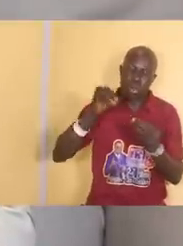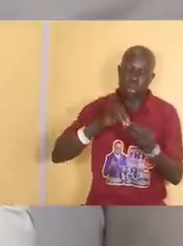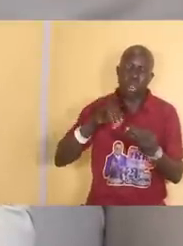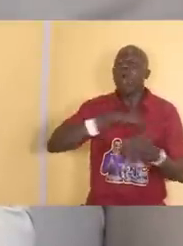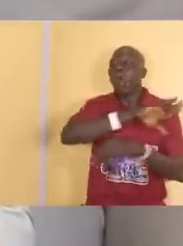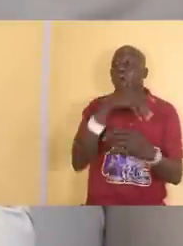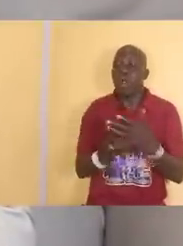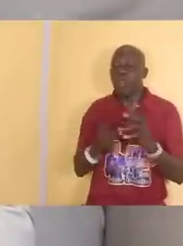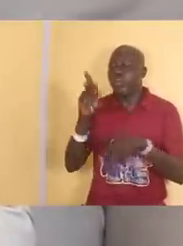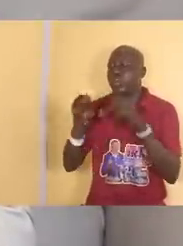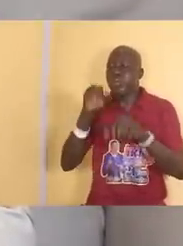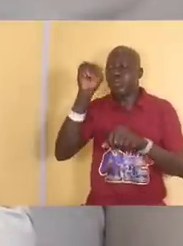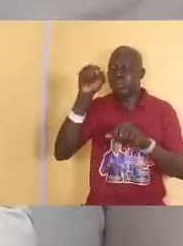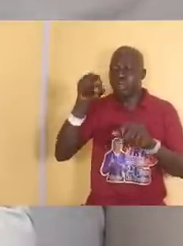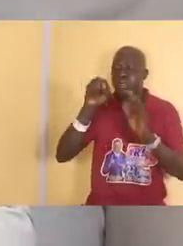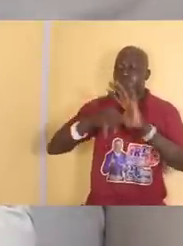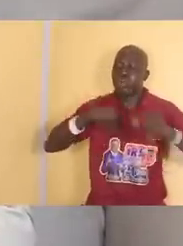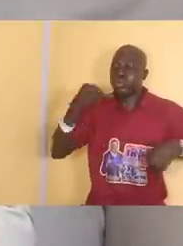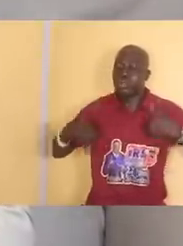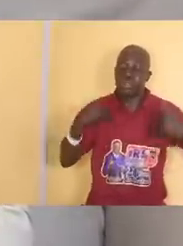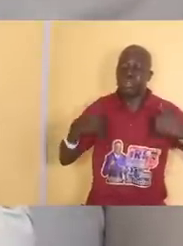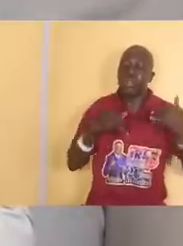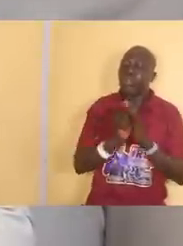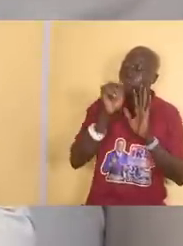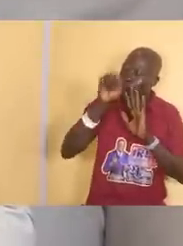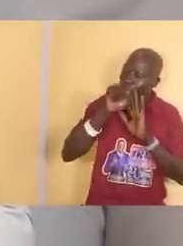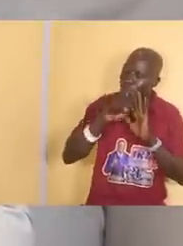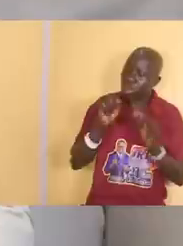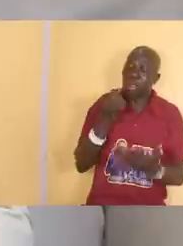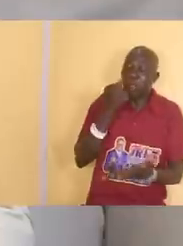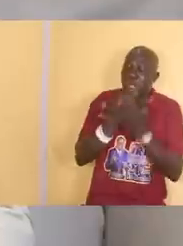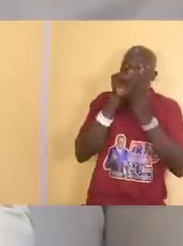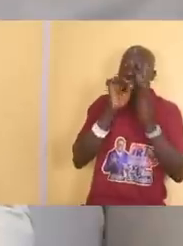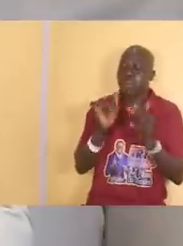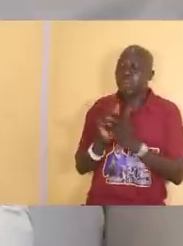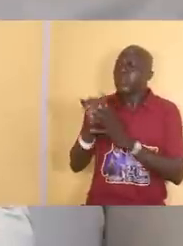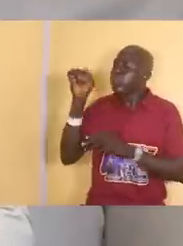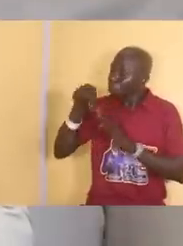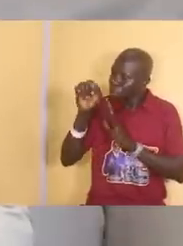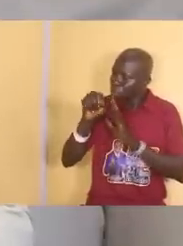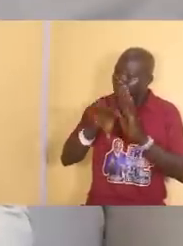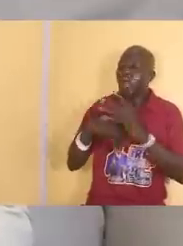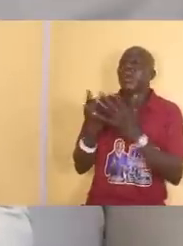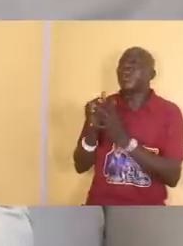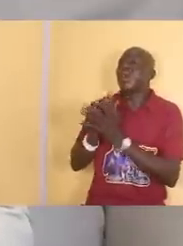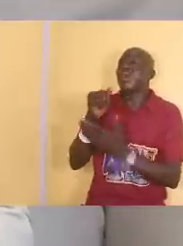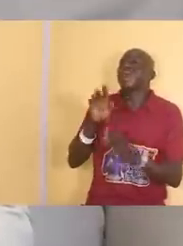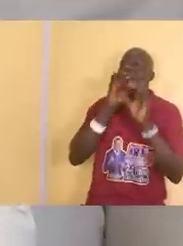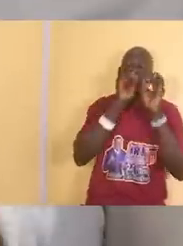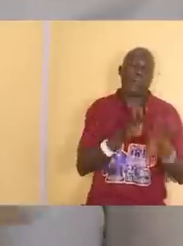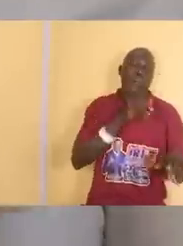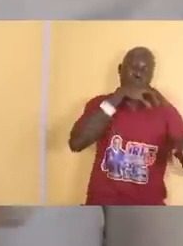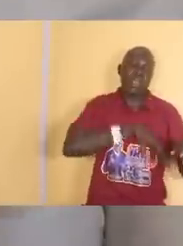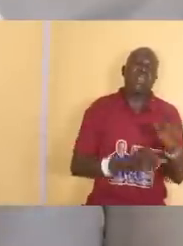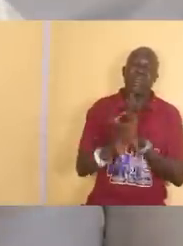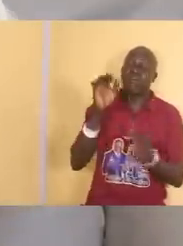Amen. Joy will increase. All of you knocking at the door of joy. Knocking at the door of hell. Knocking at the door of benefactor.